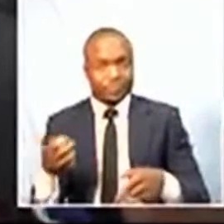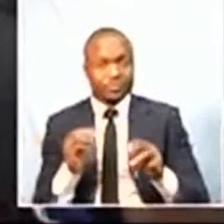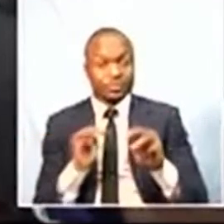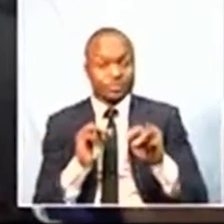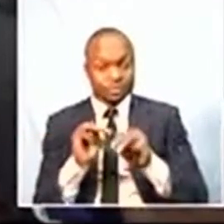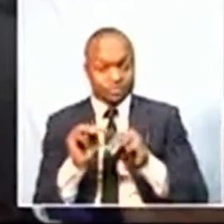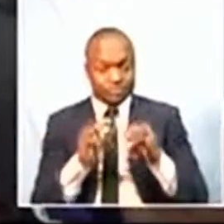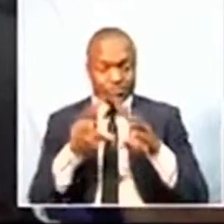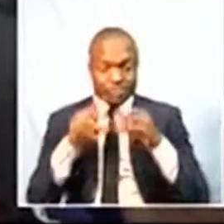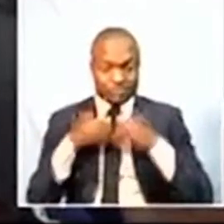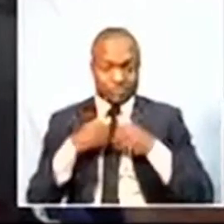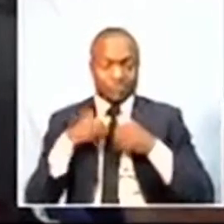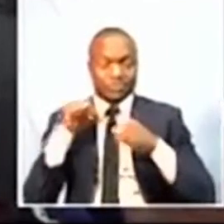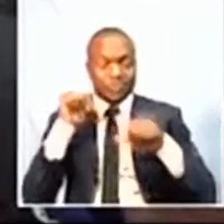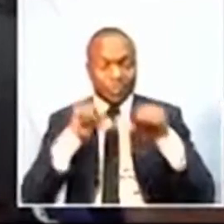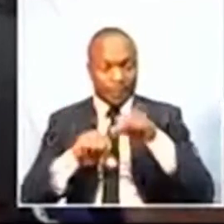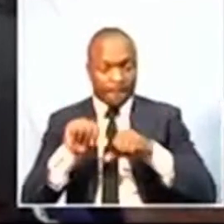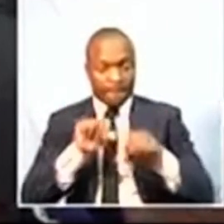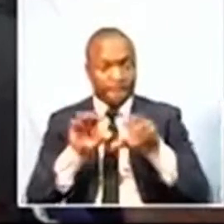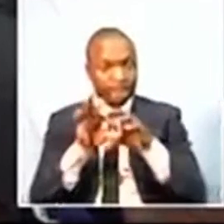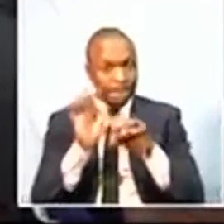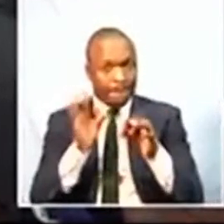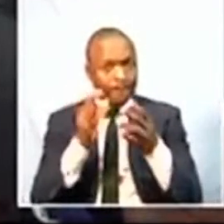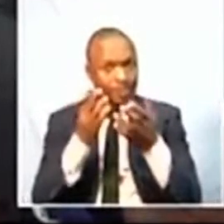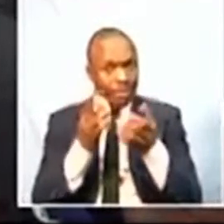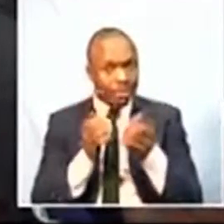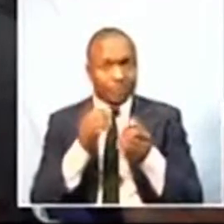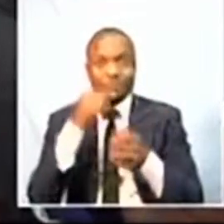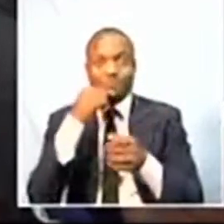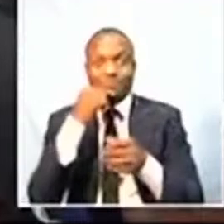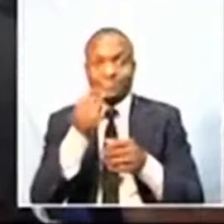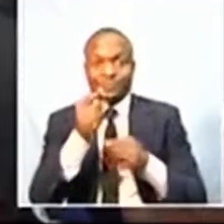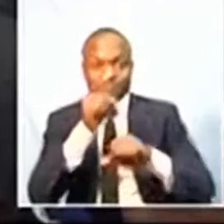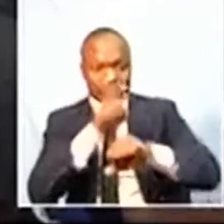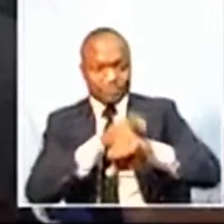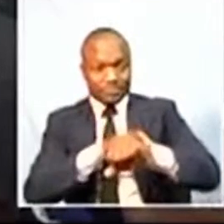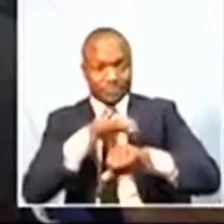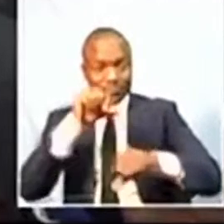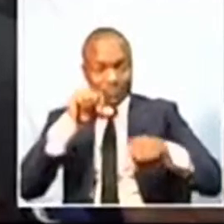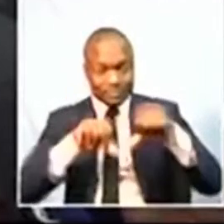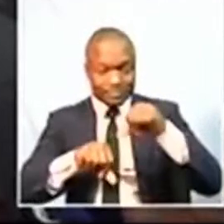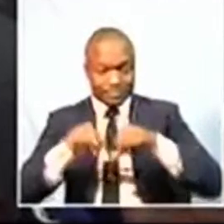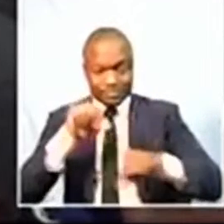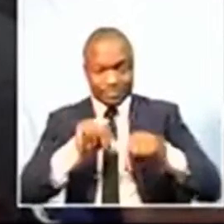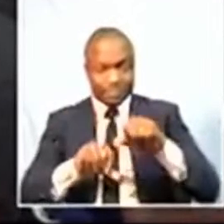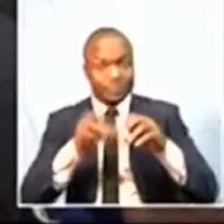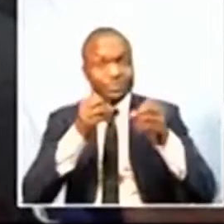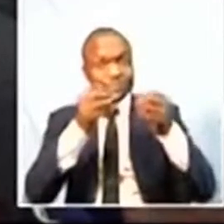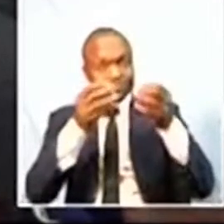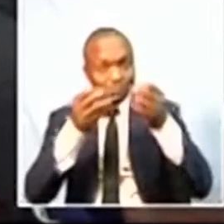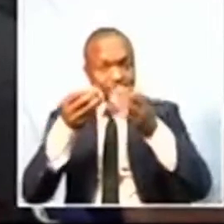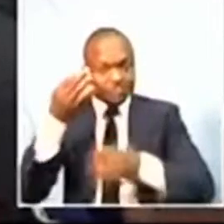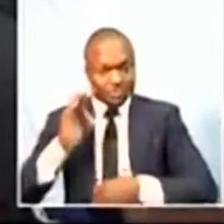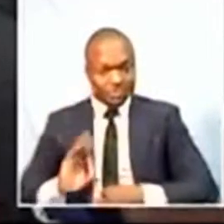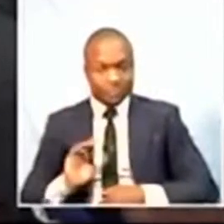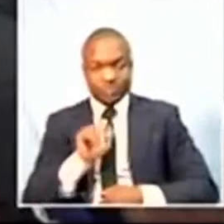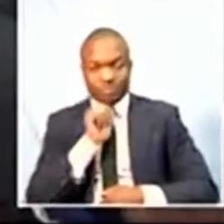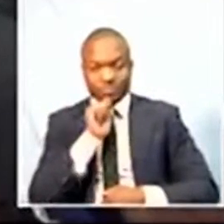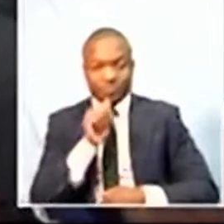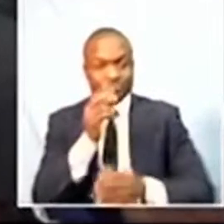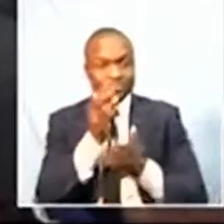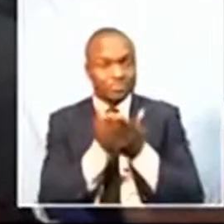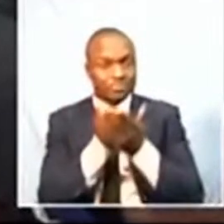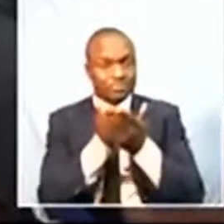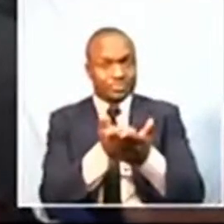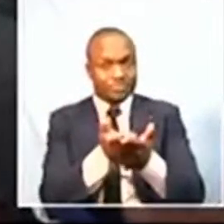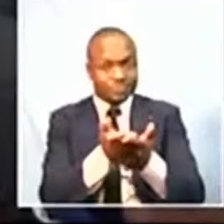management acknowledges the auditor's observation and wishes to state that at the time of audit, most beneficiaries did not submit